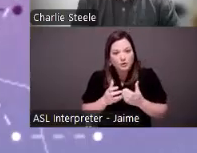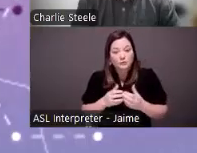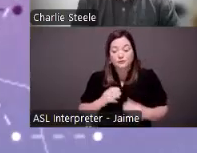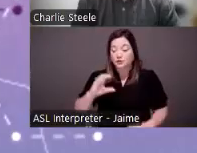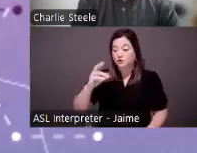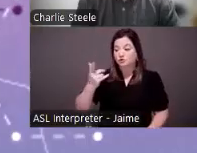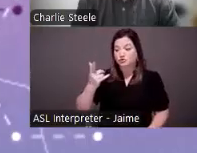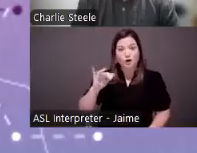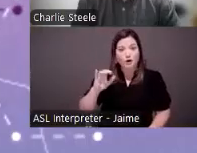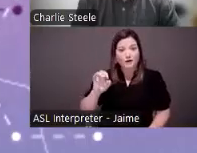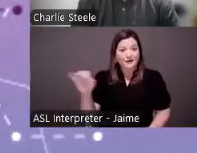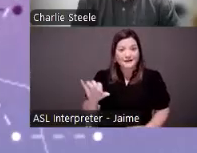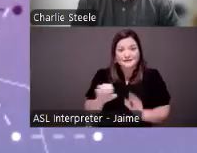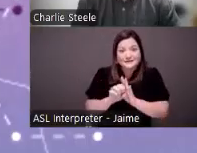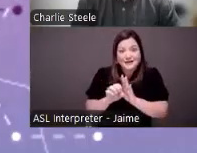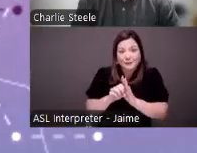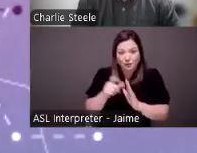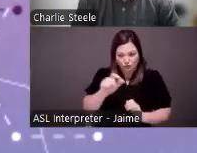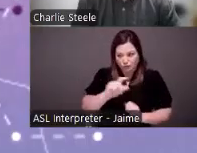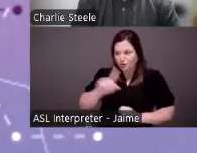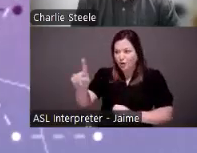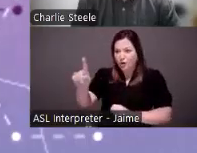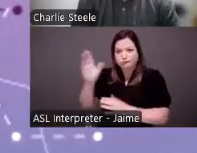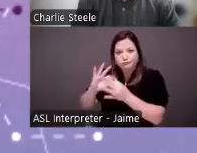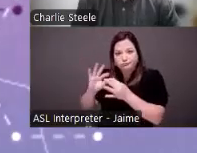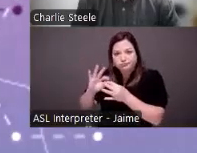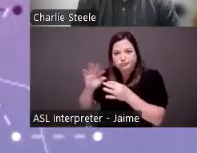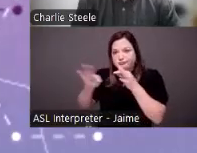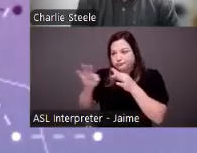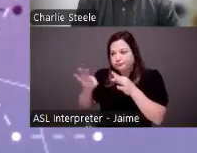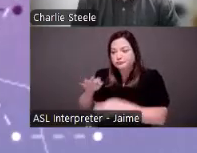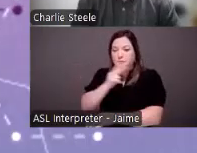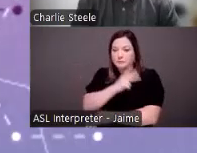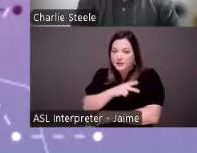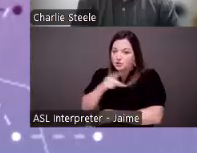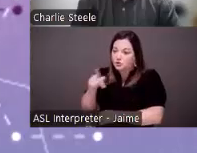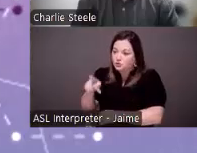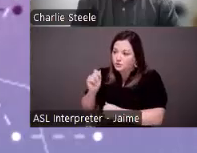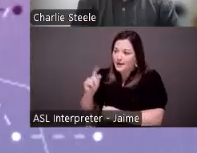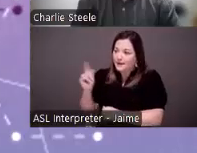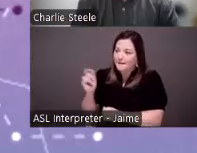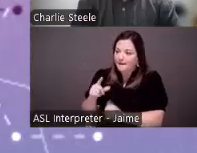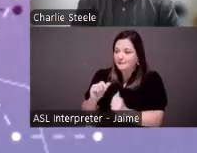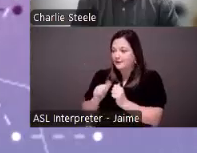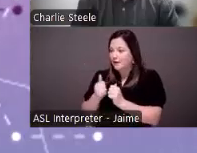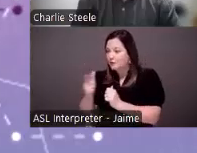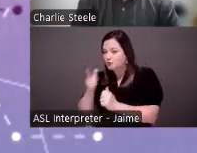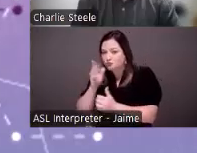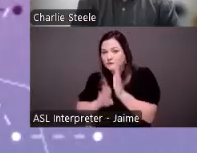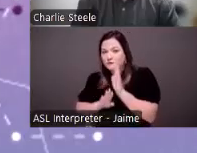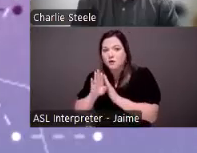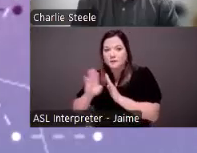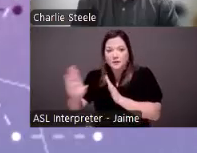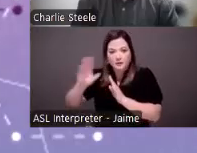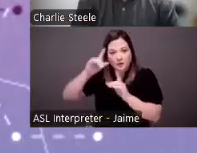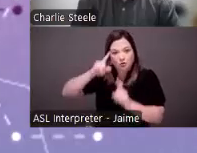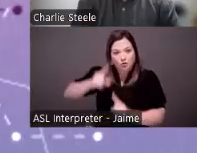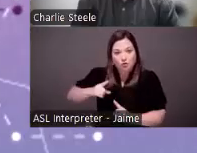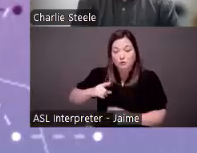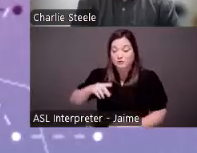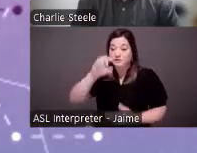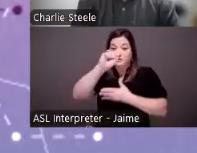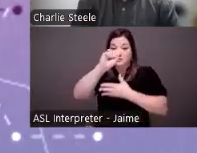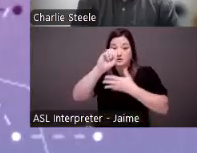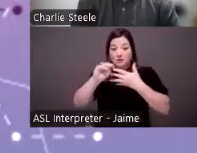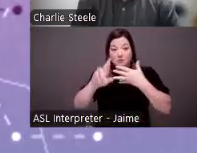to different patients and tell them, these are things that you can ask about. These are how you can formulate your goals. You can put them in the form of SMART goals.